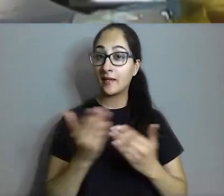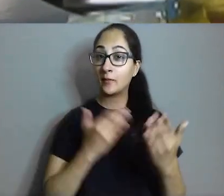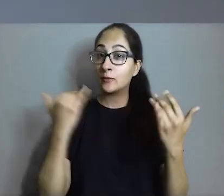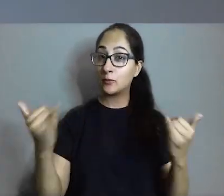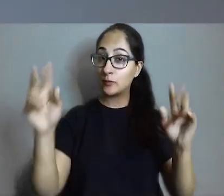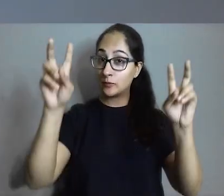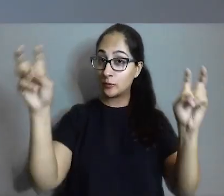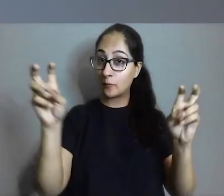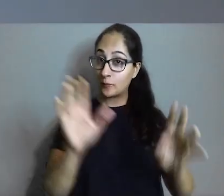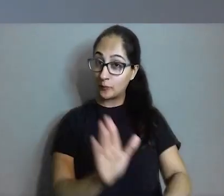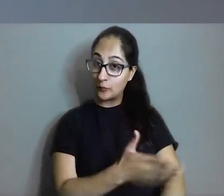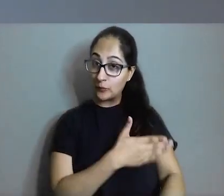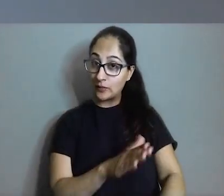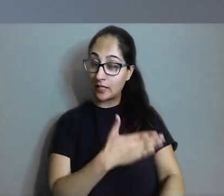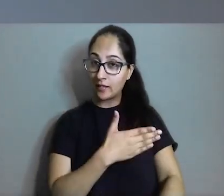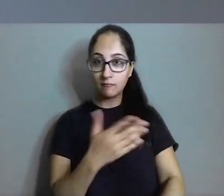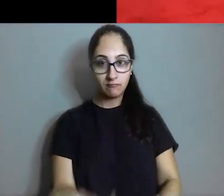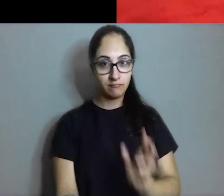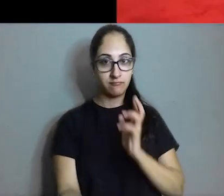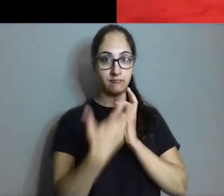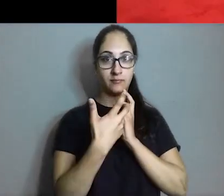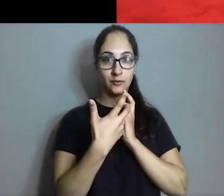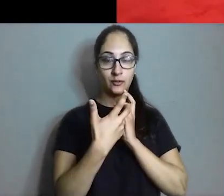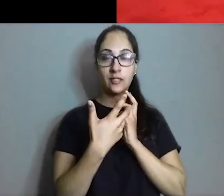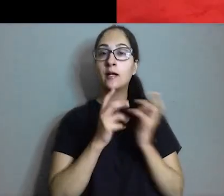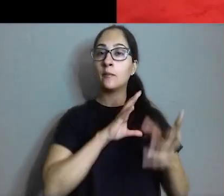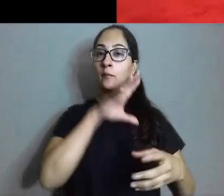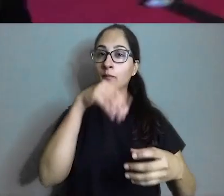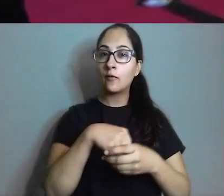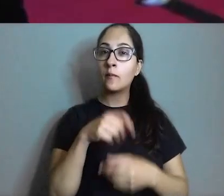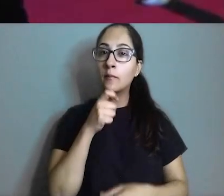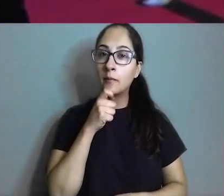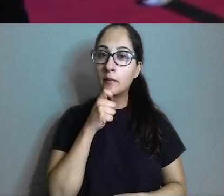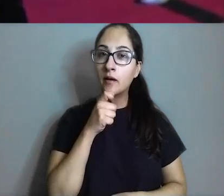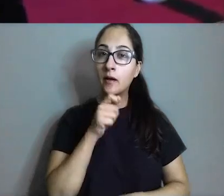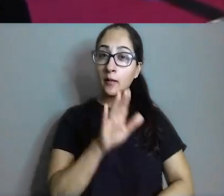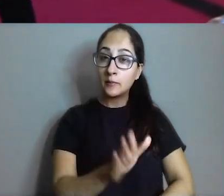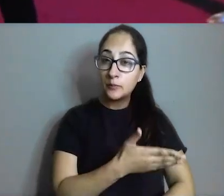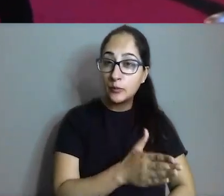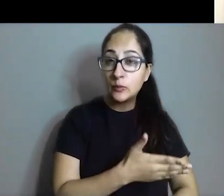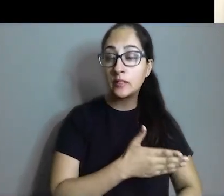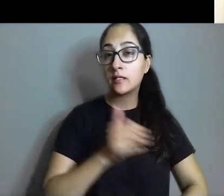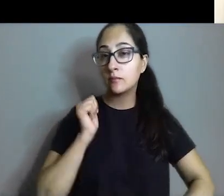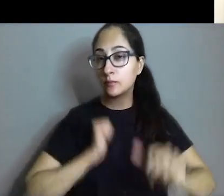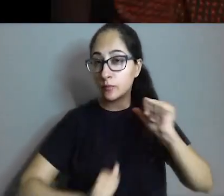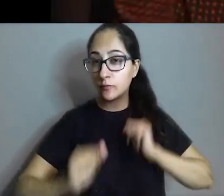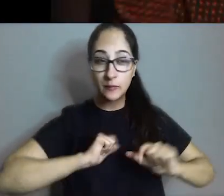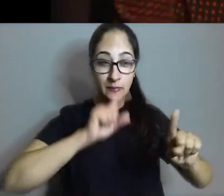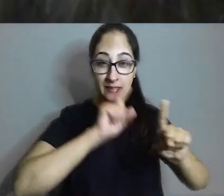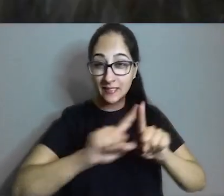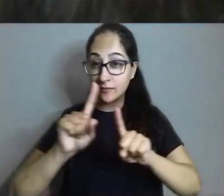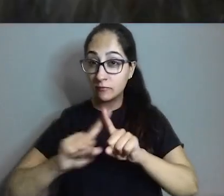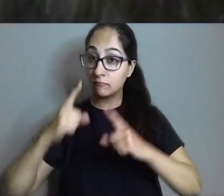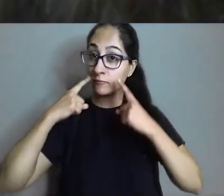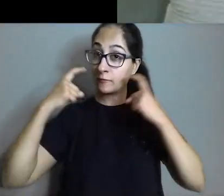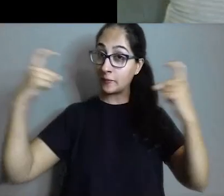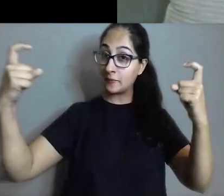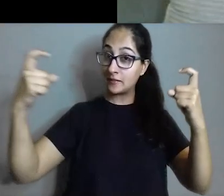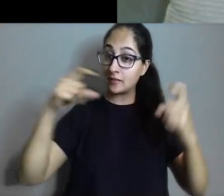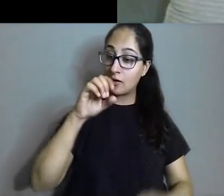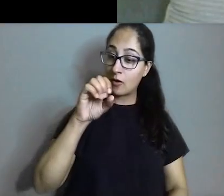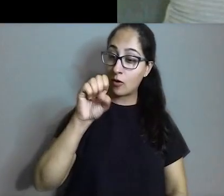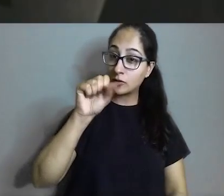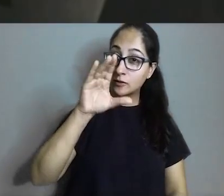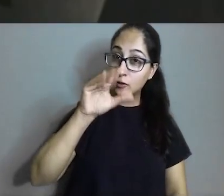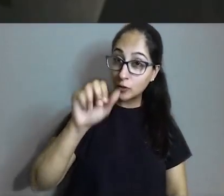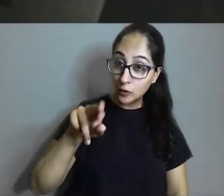several years as an arts and entertainment reporter. I've covered the Grammy Awards, the Oscars, and interviewed some of the biggest names in Hollywood, so you might know my work